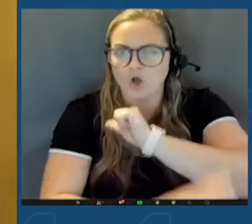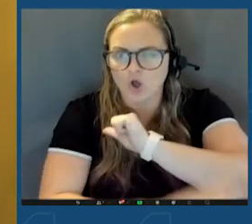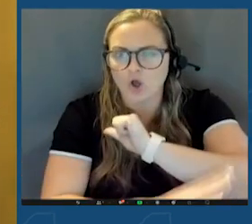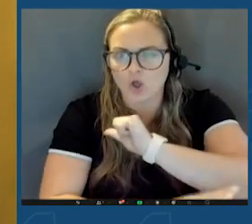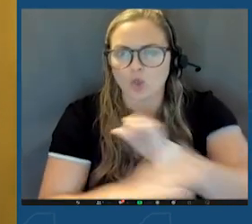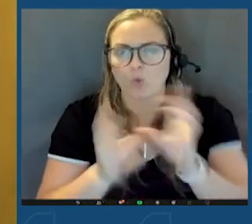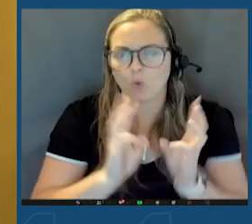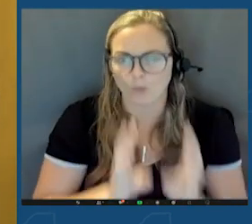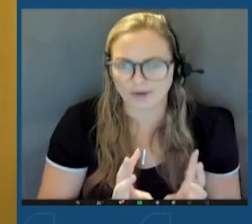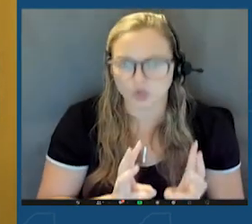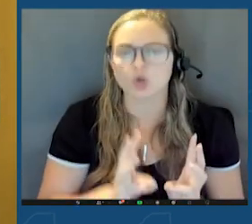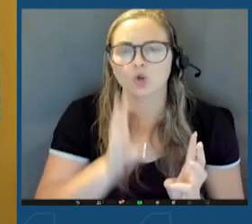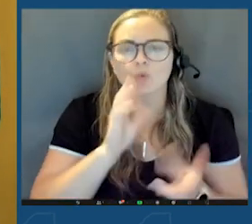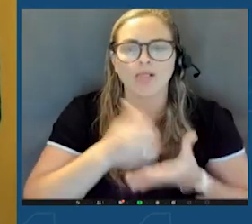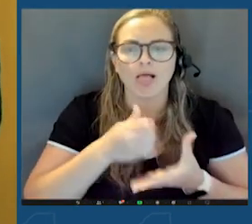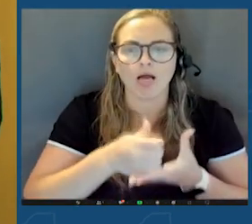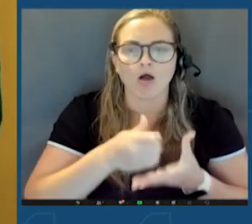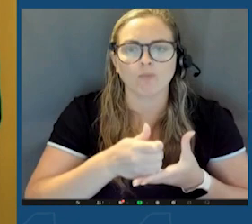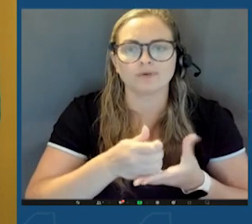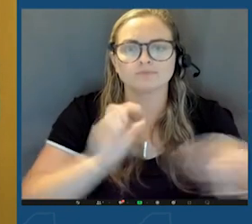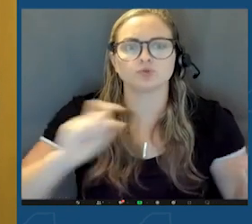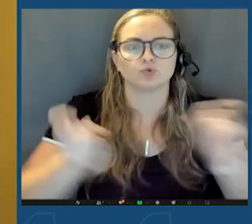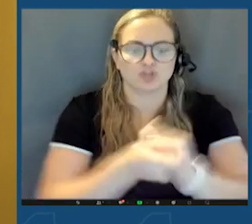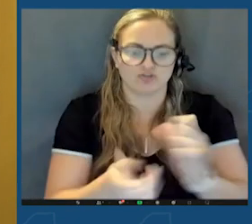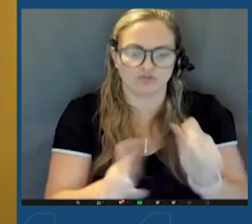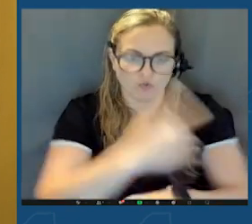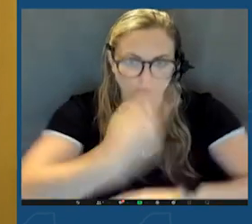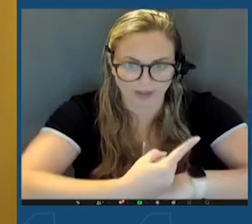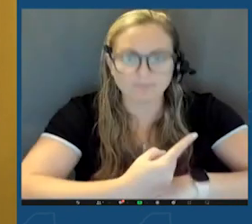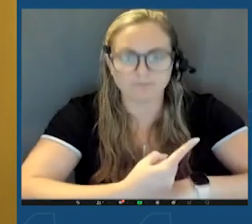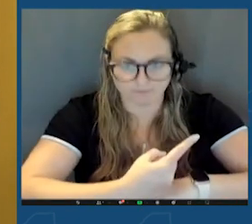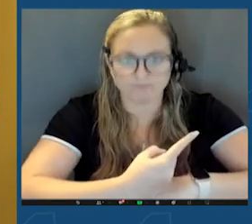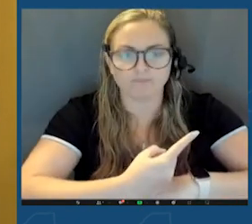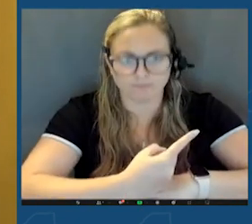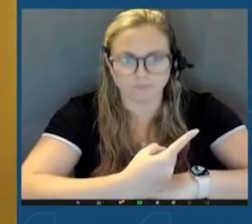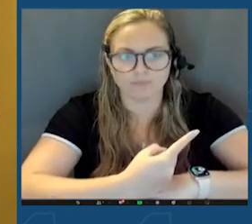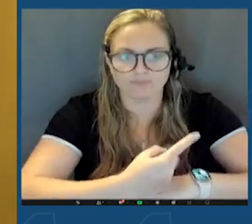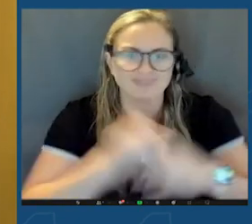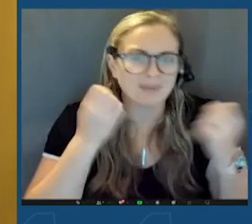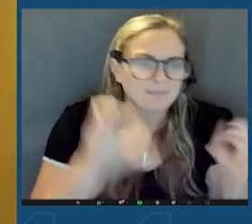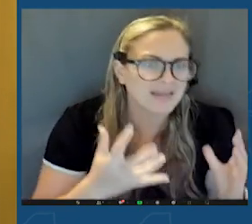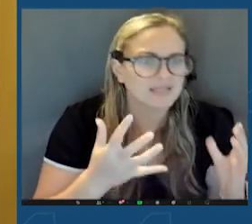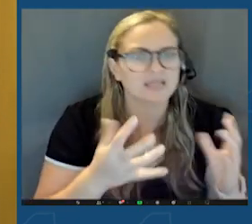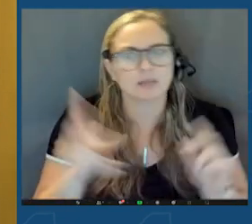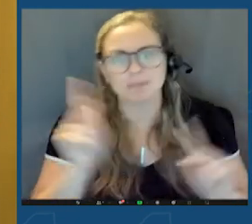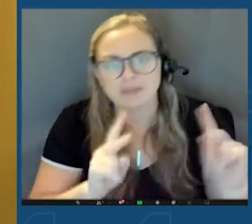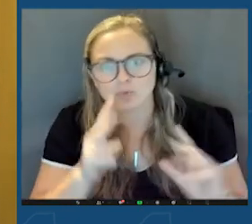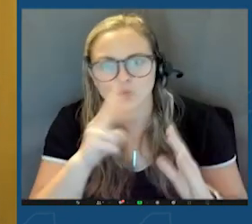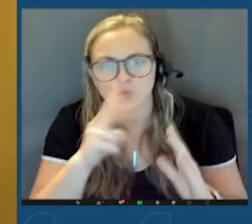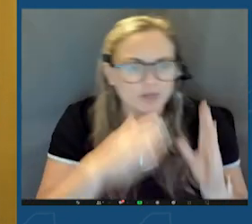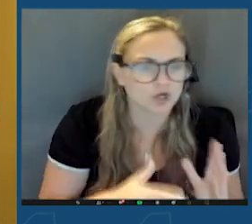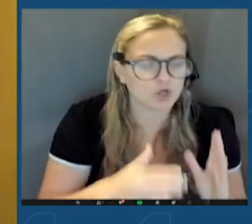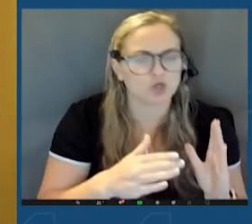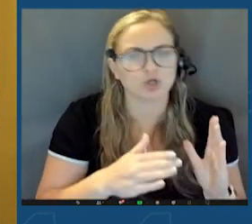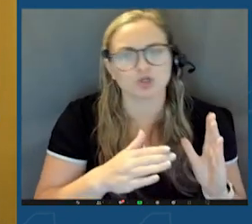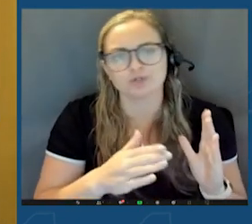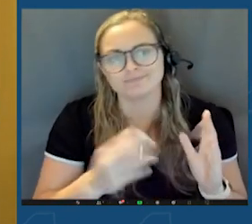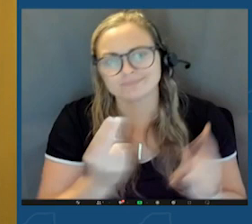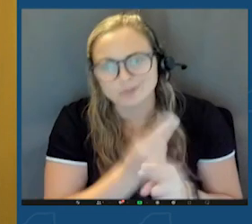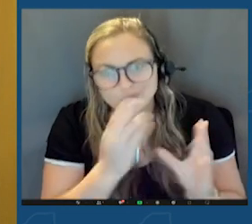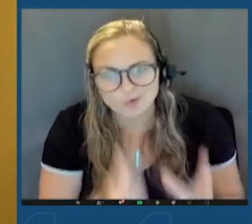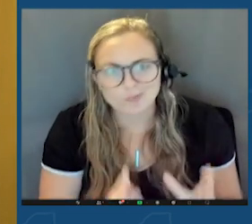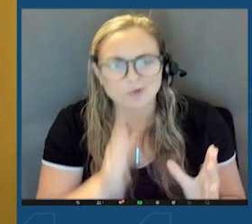winter, that will help them go from pre-K to full-day. So there are many readers or consumers of on Long Island of